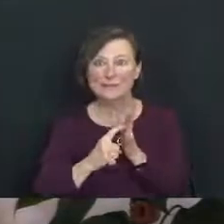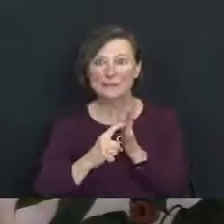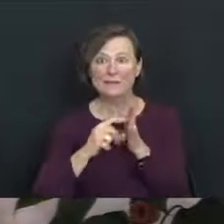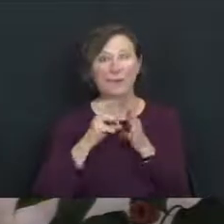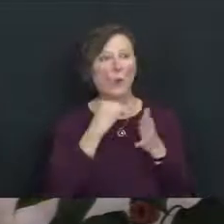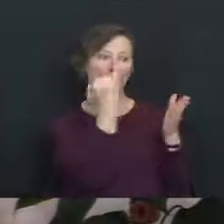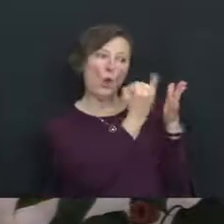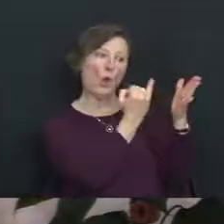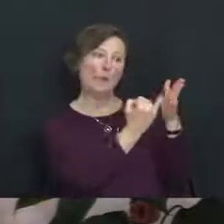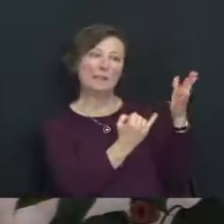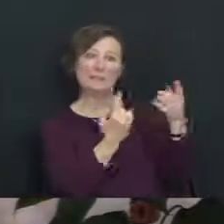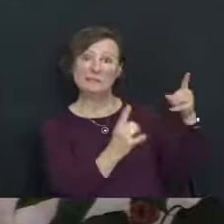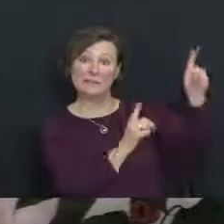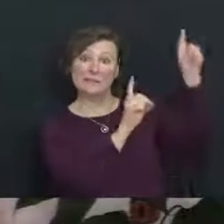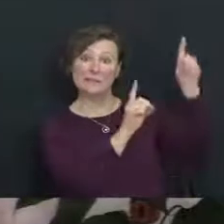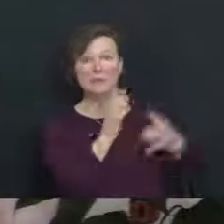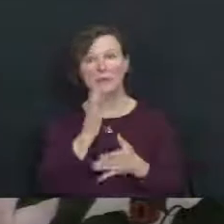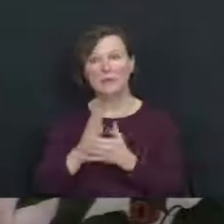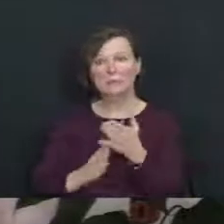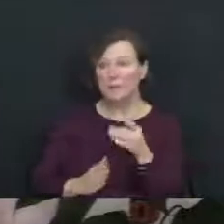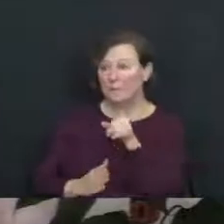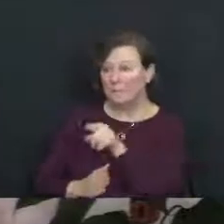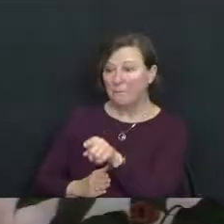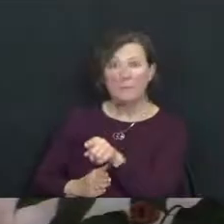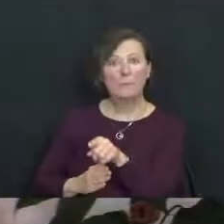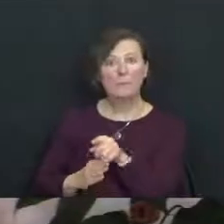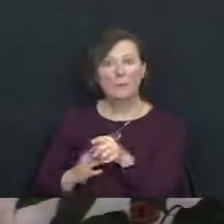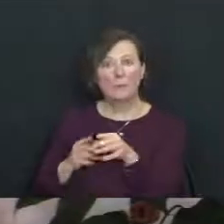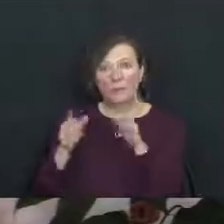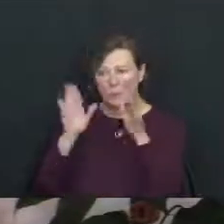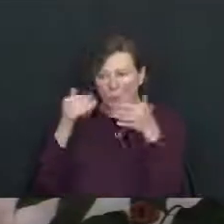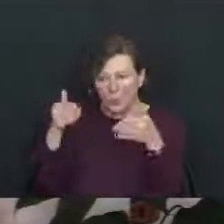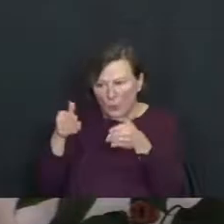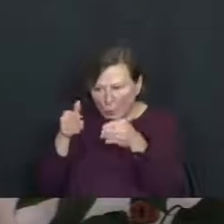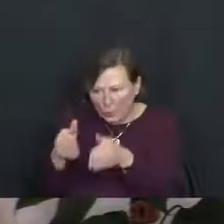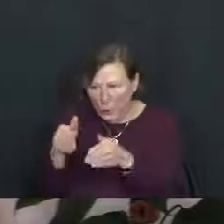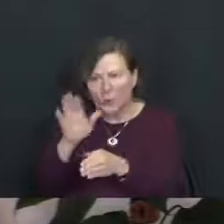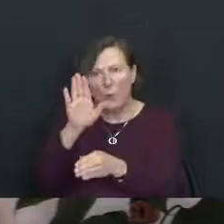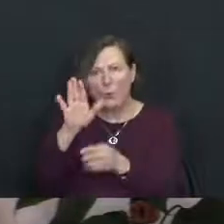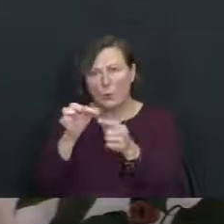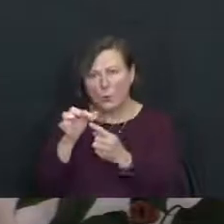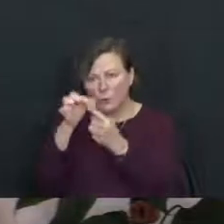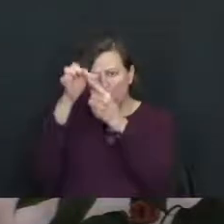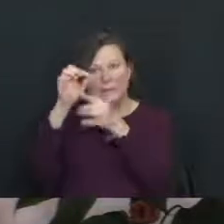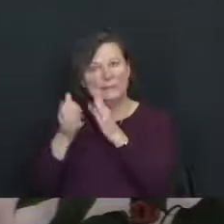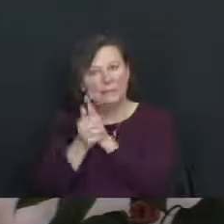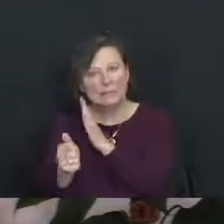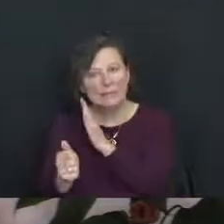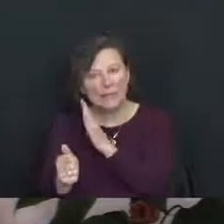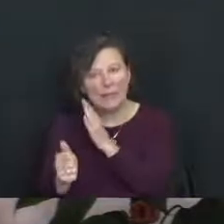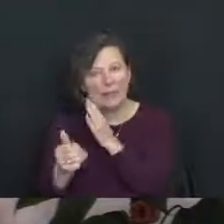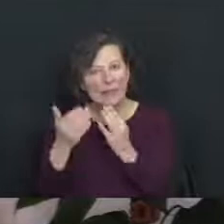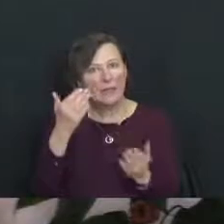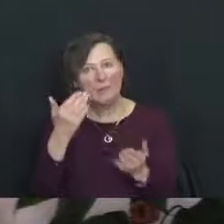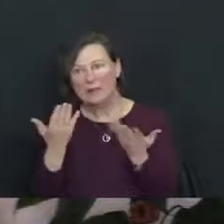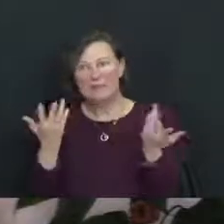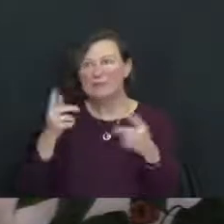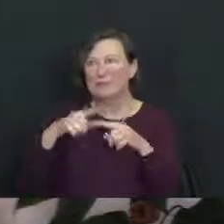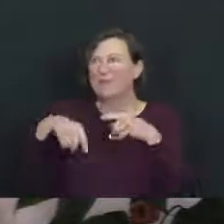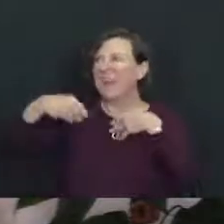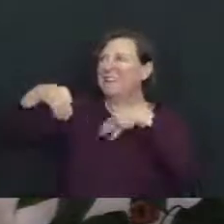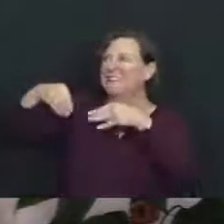artistic achievement. For some, it is honing your unique skills, even if they're not marketable or